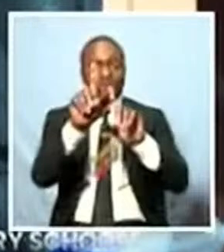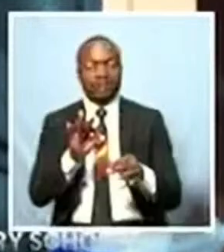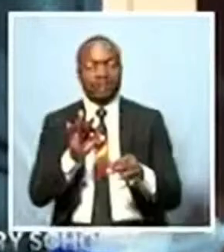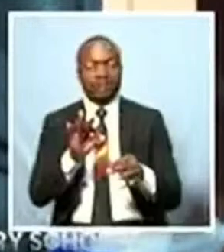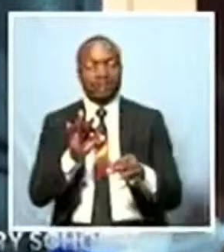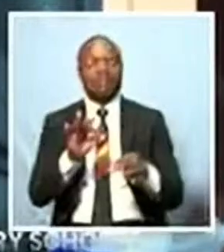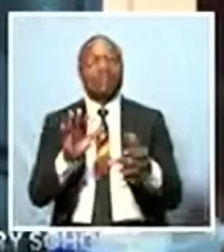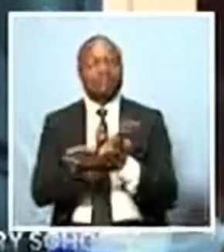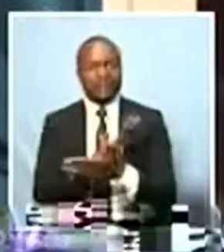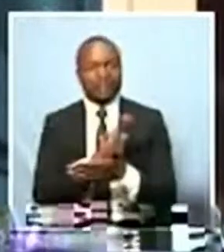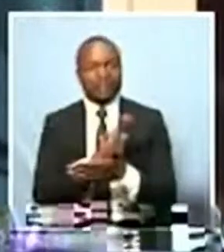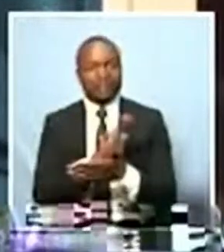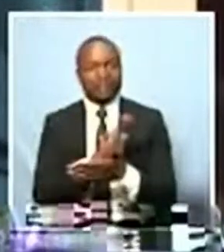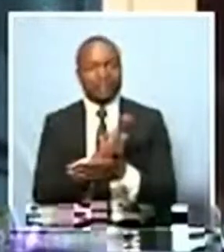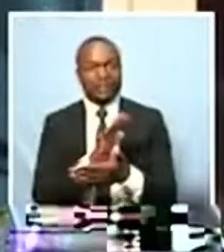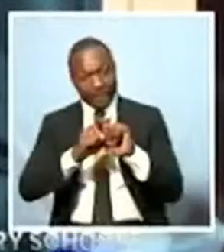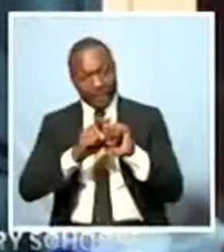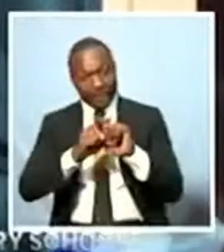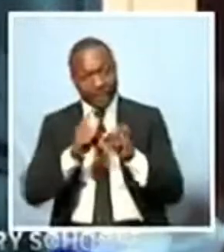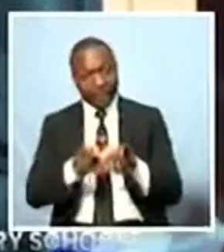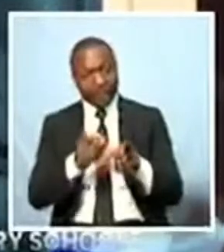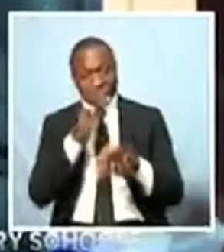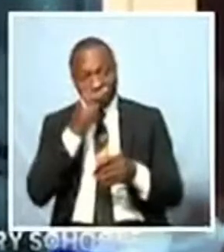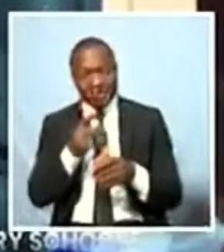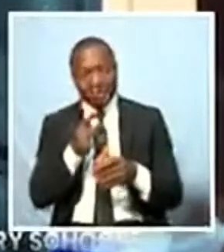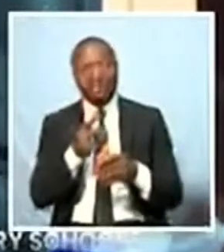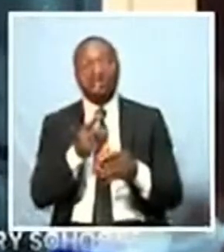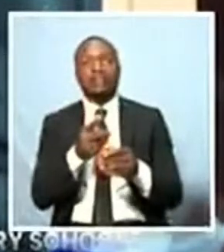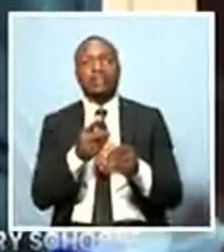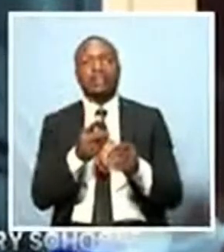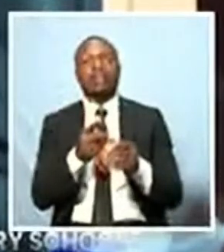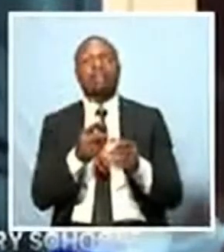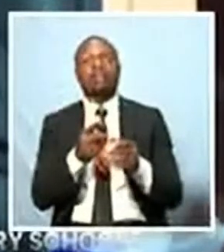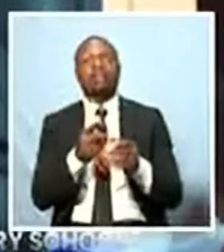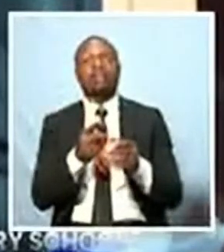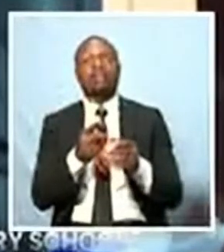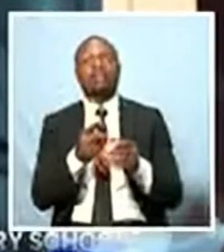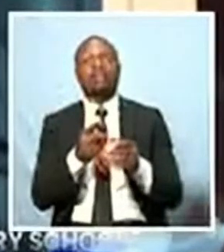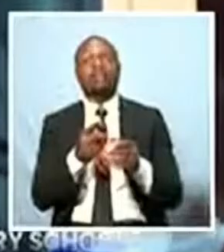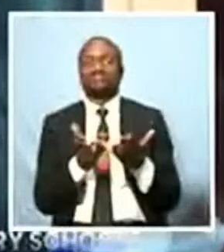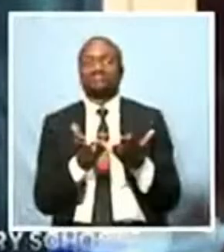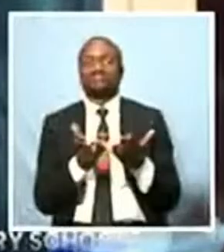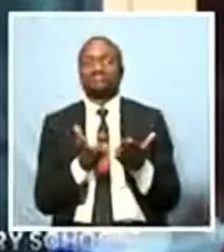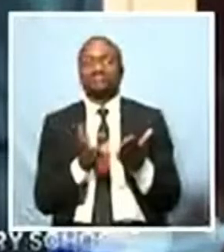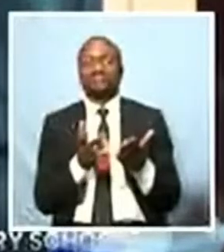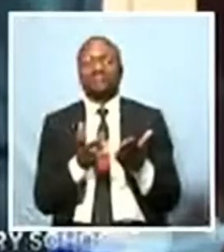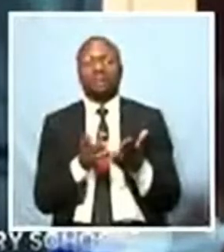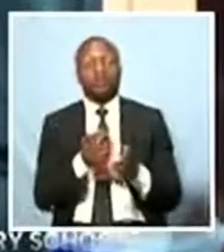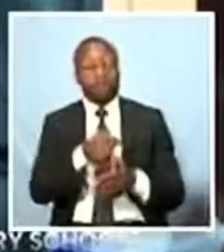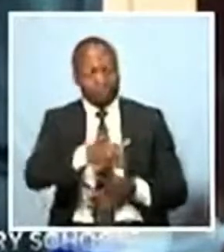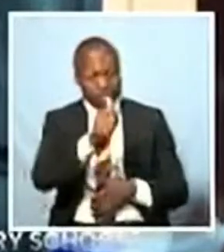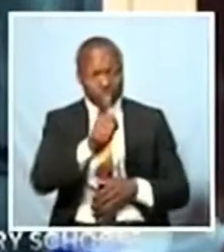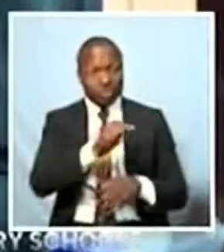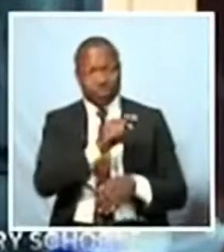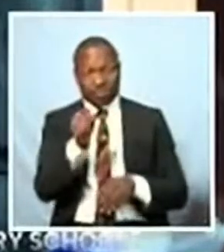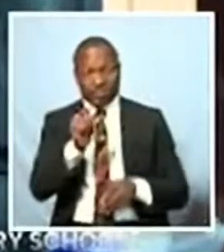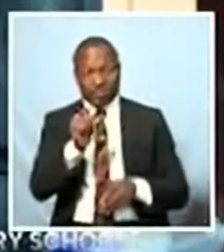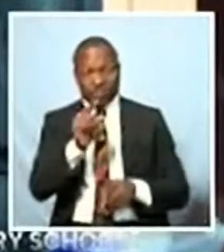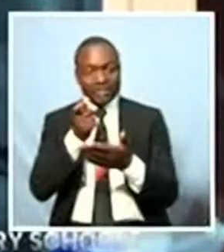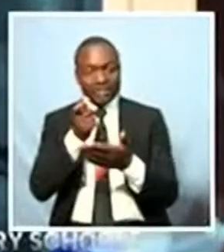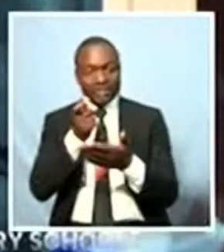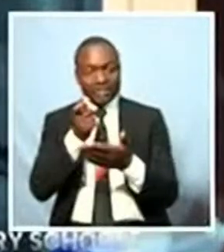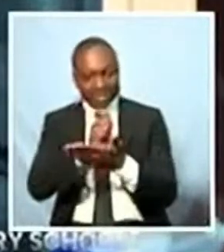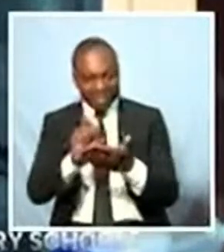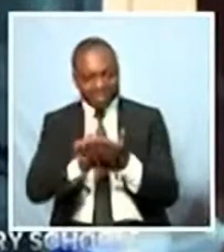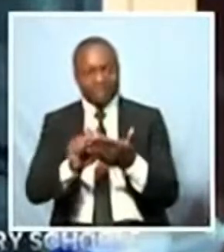quickly do them, and children buy, but you don't see textbooks. You don't have a variety of textbooks. So it is upon you people to be writing